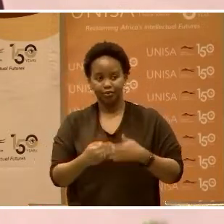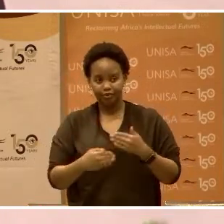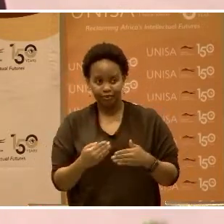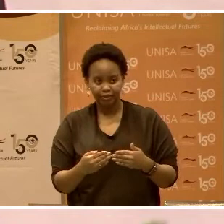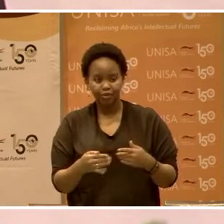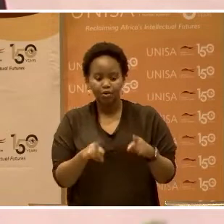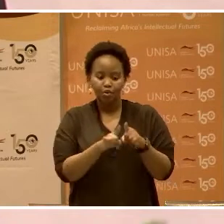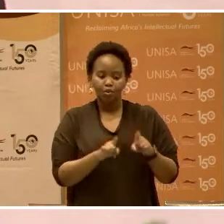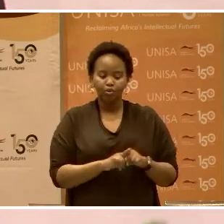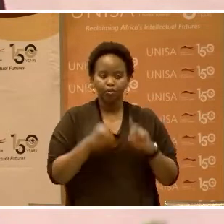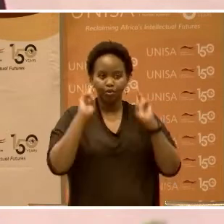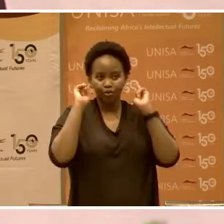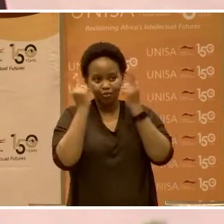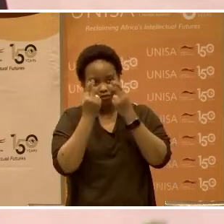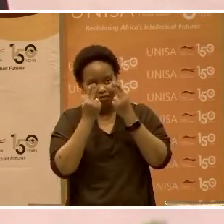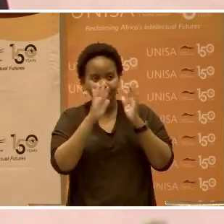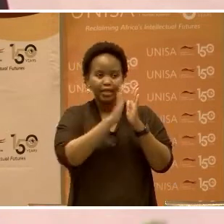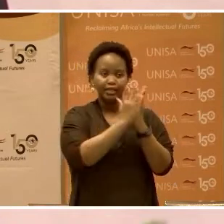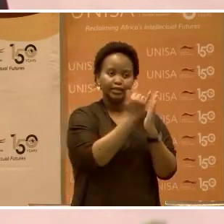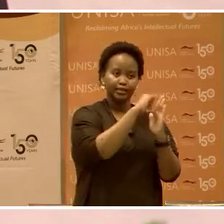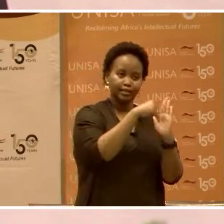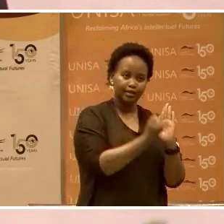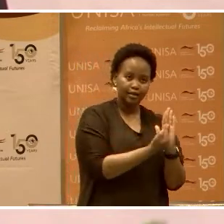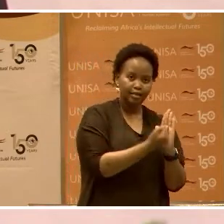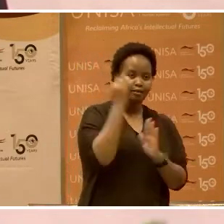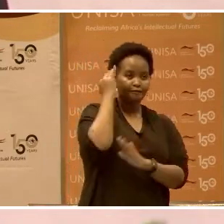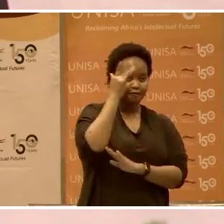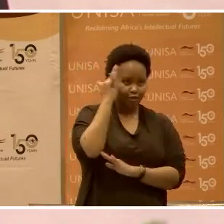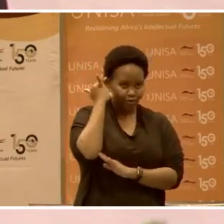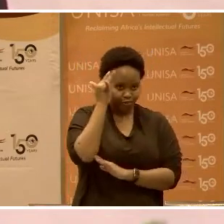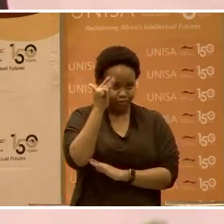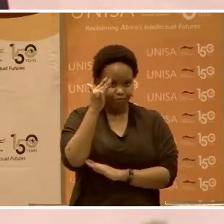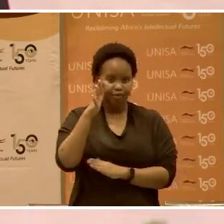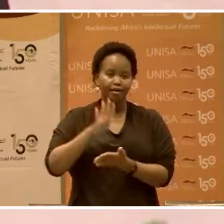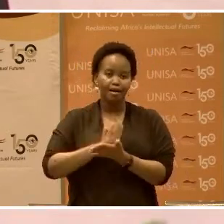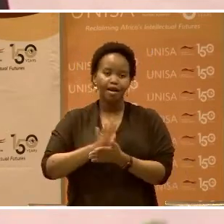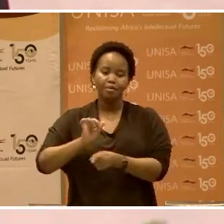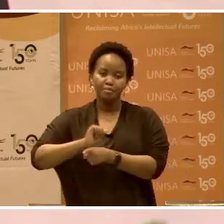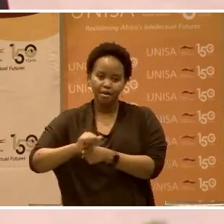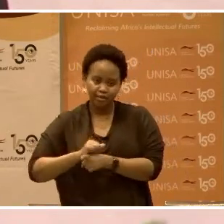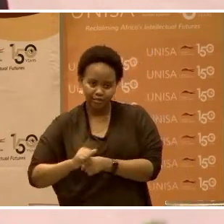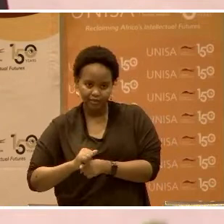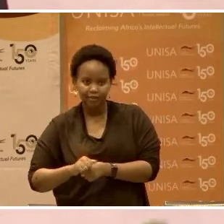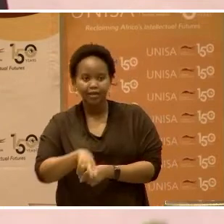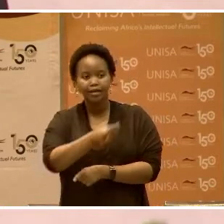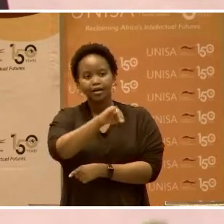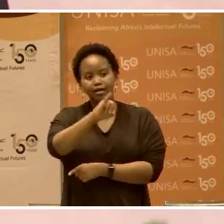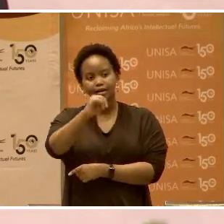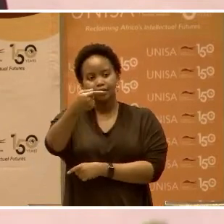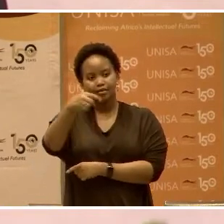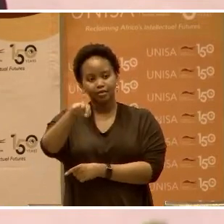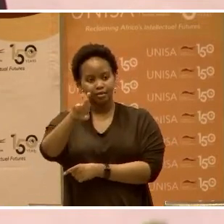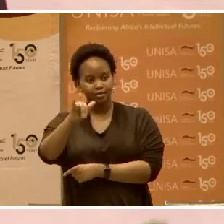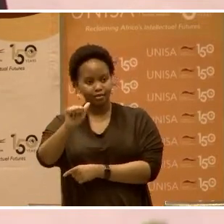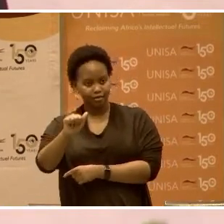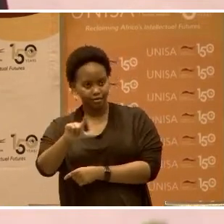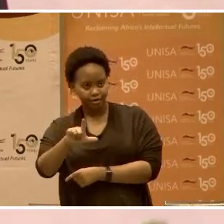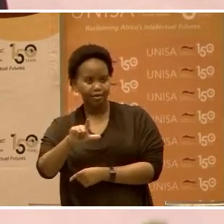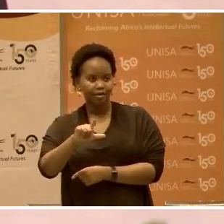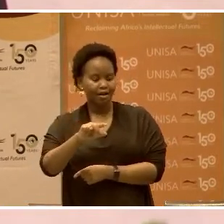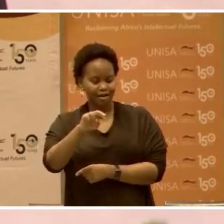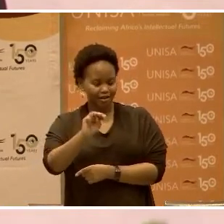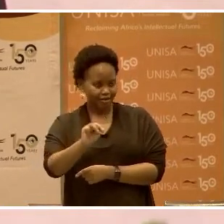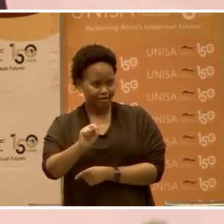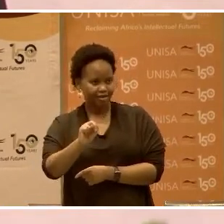Journal, Library Philosophy and Practice, Nigerian Libraries, Ghana